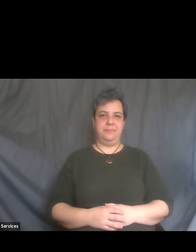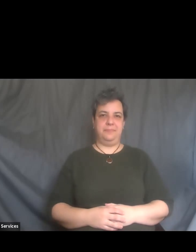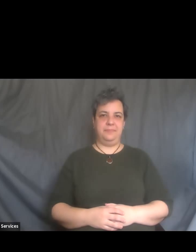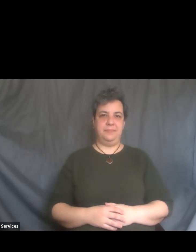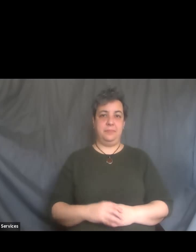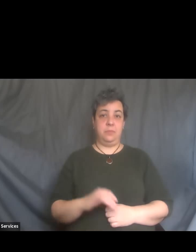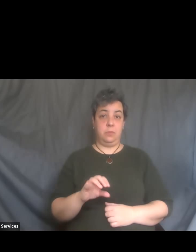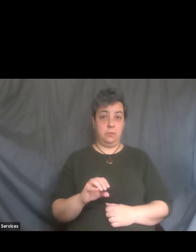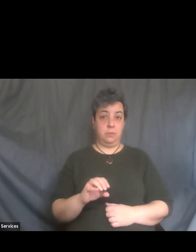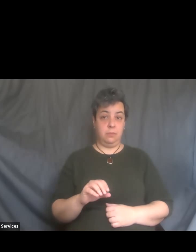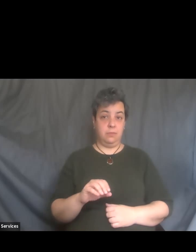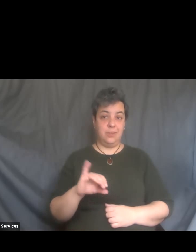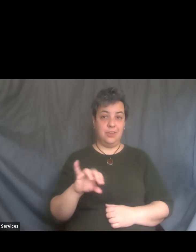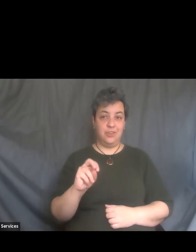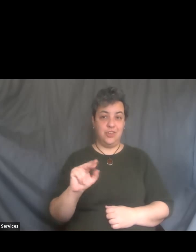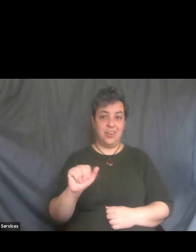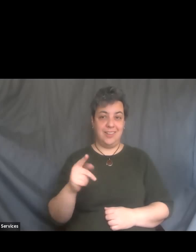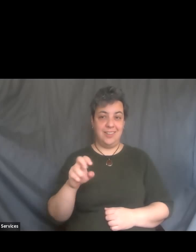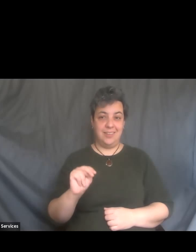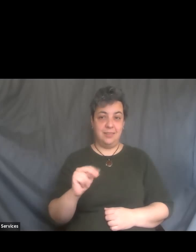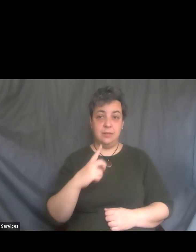Jose, if you can unmute yourself.